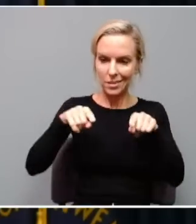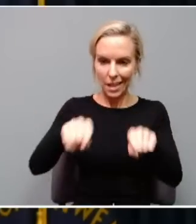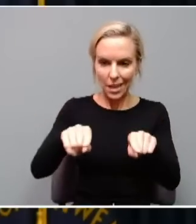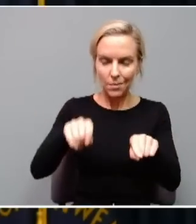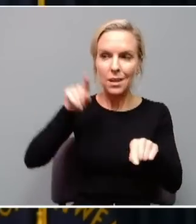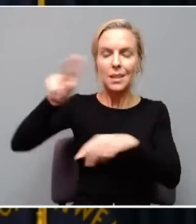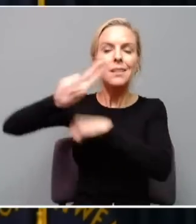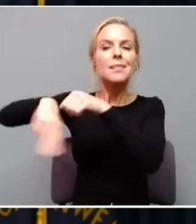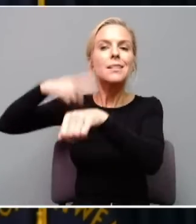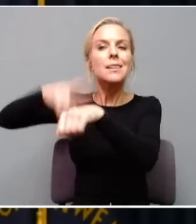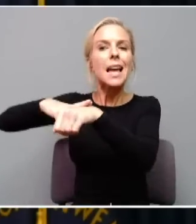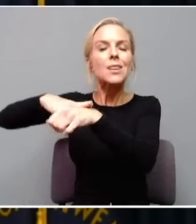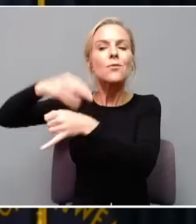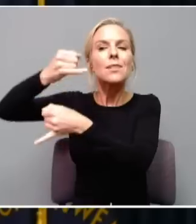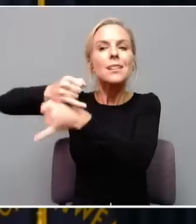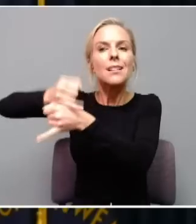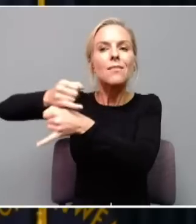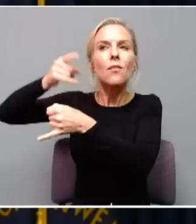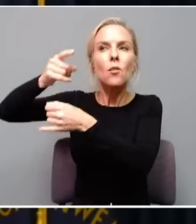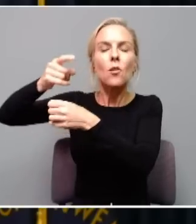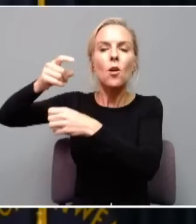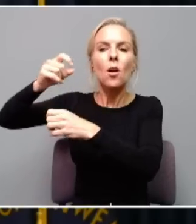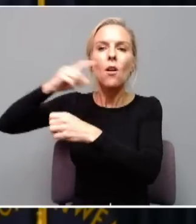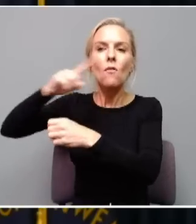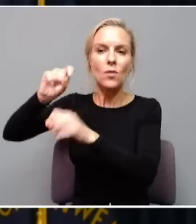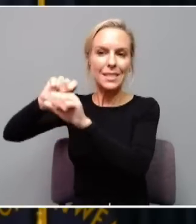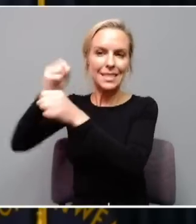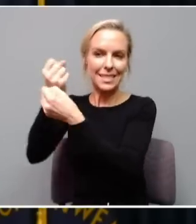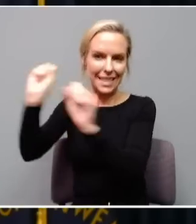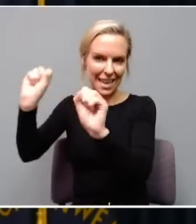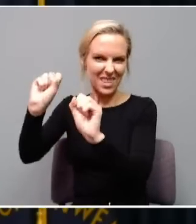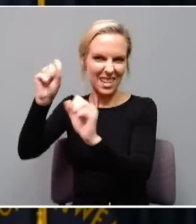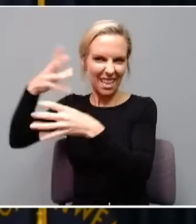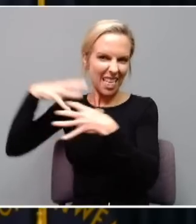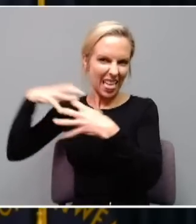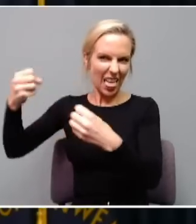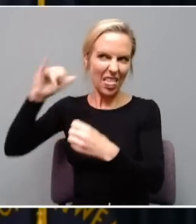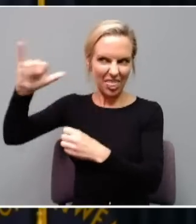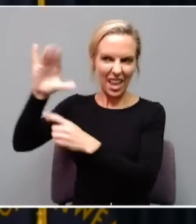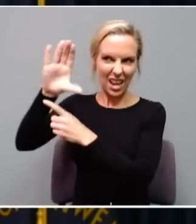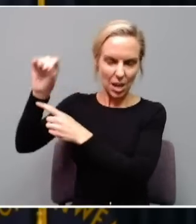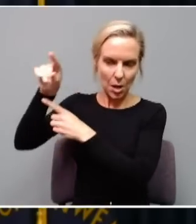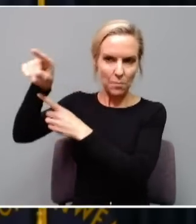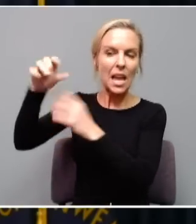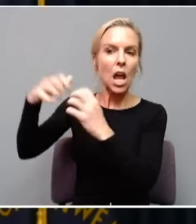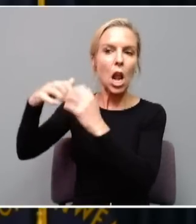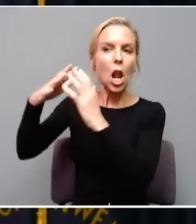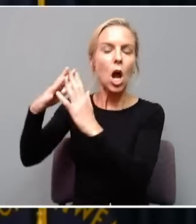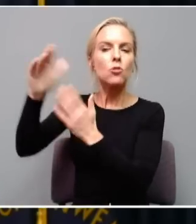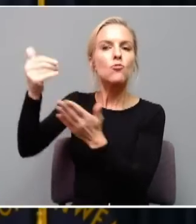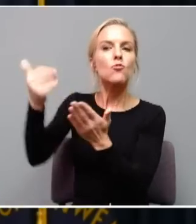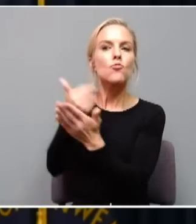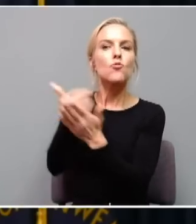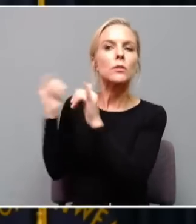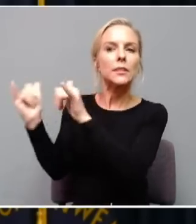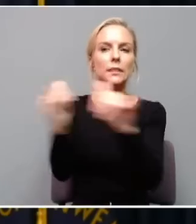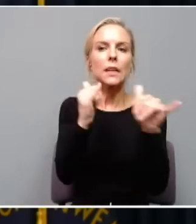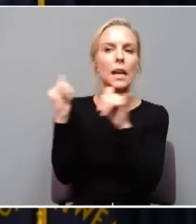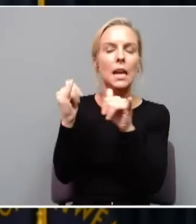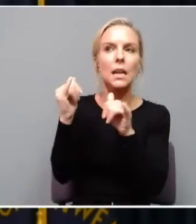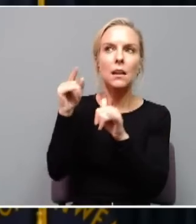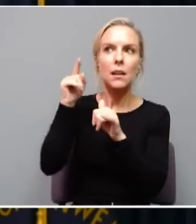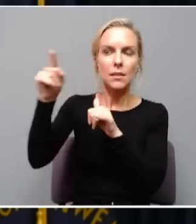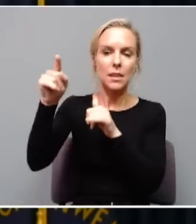of Occupational Safety and Health, NIOSH, developed and launched a new standard that for PAPRs specifically